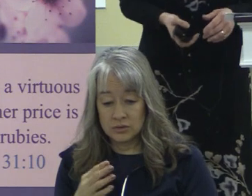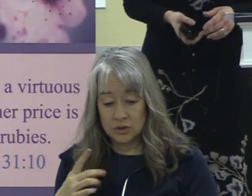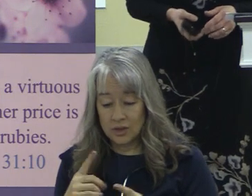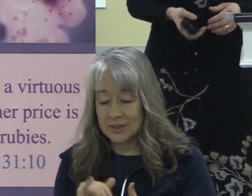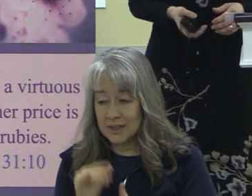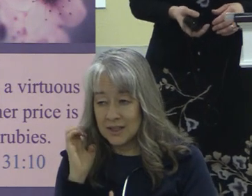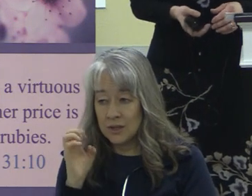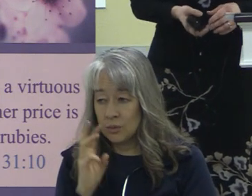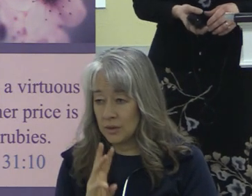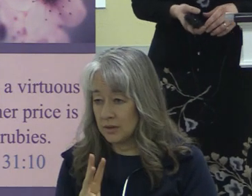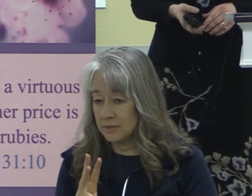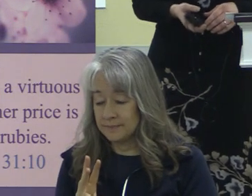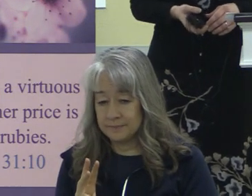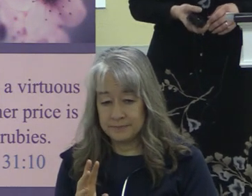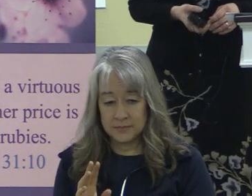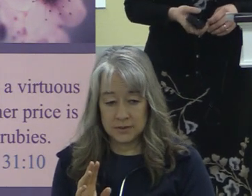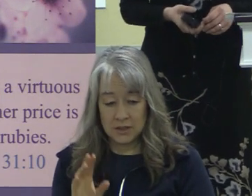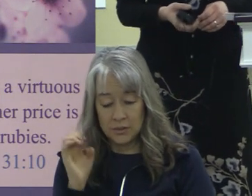that he will...